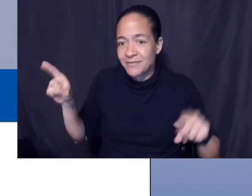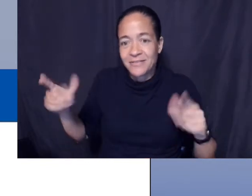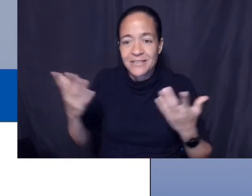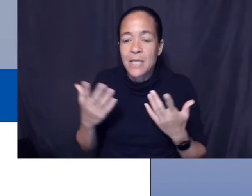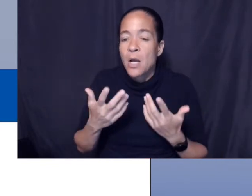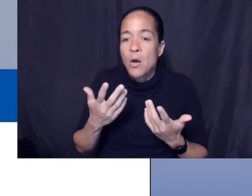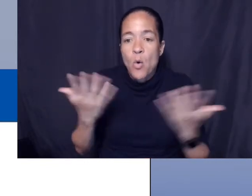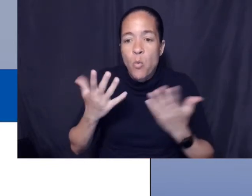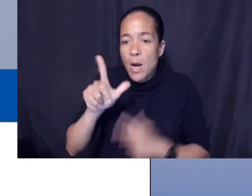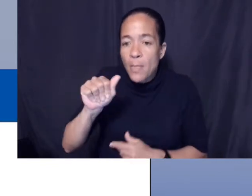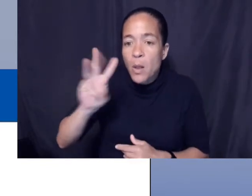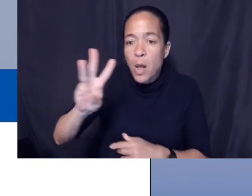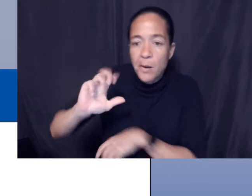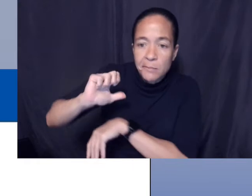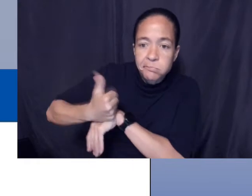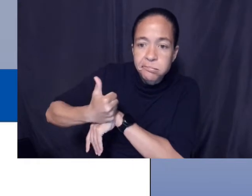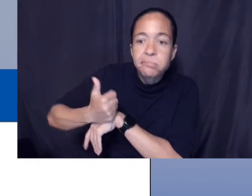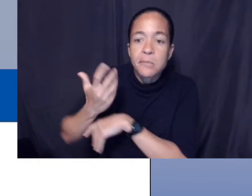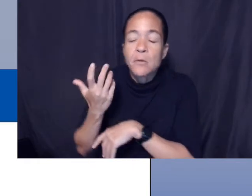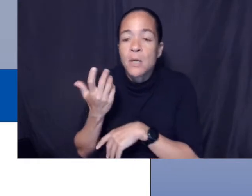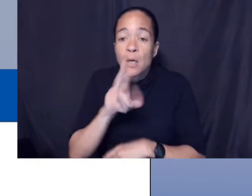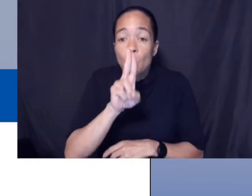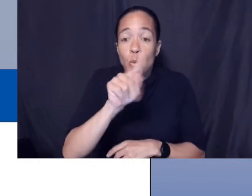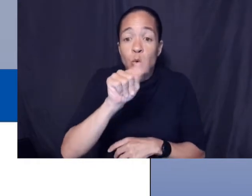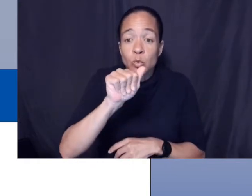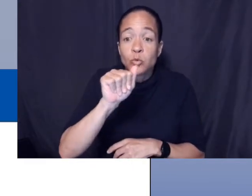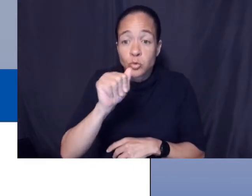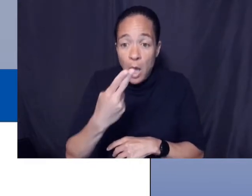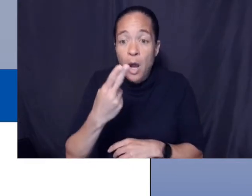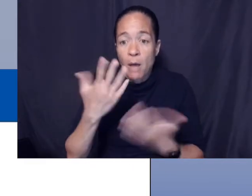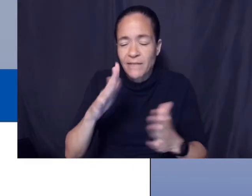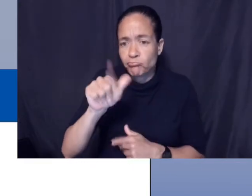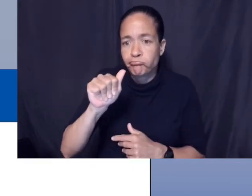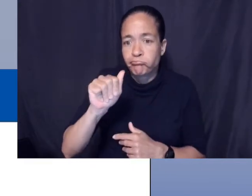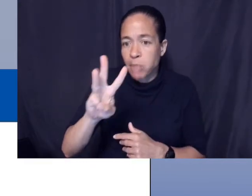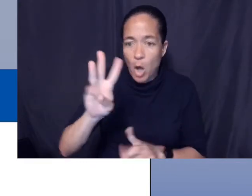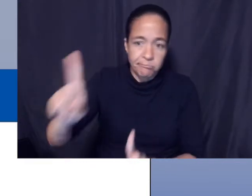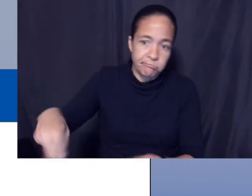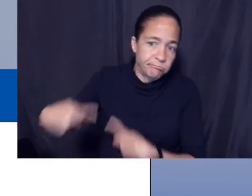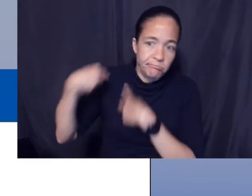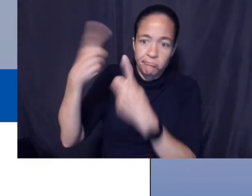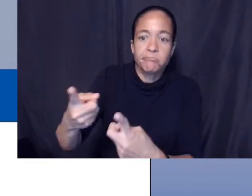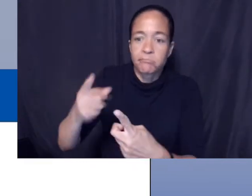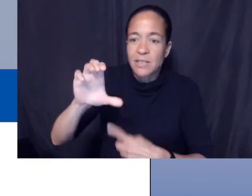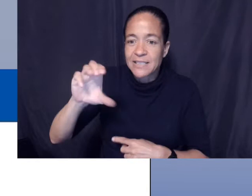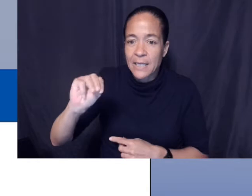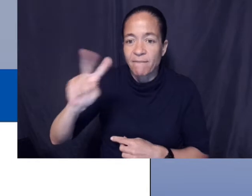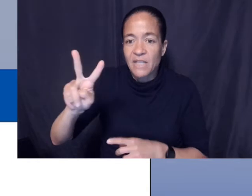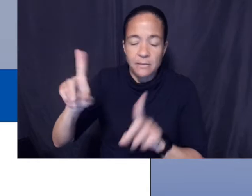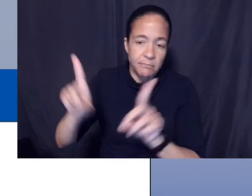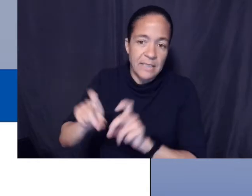state in terms of what the legislation is. Utah has had legislation longstanding for